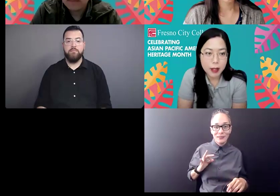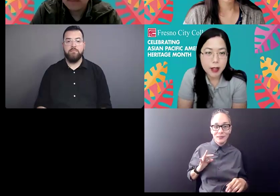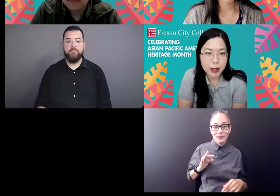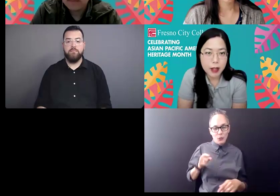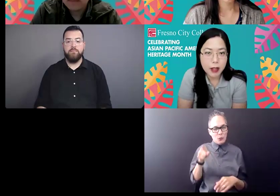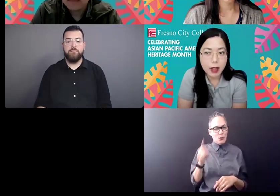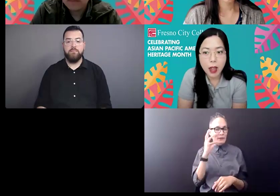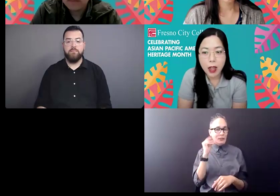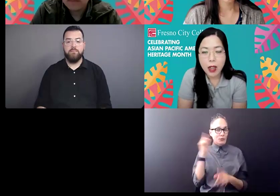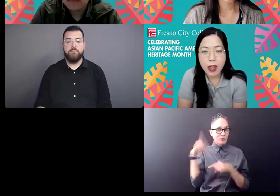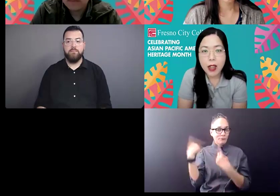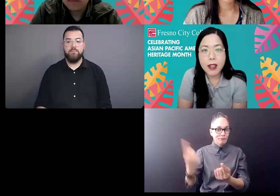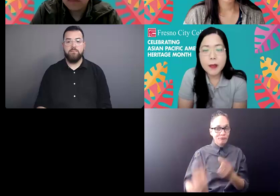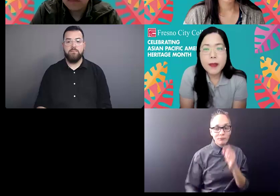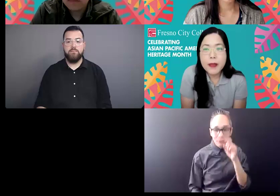that you've experienced?